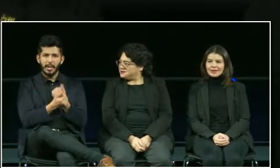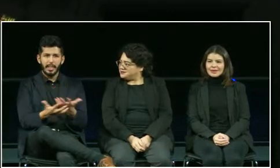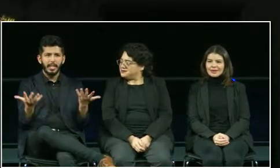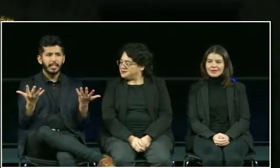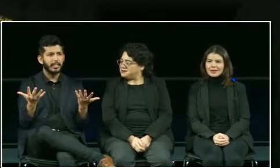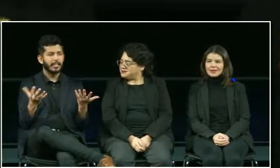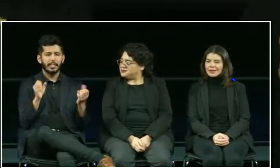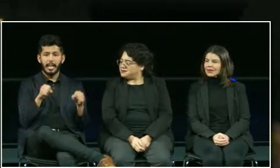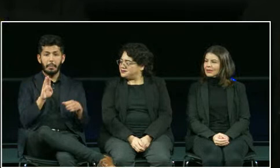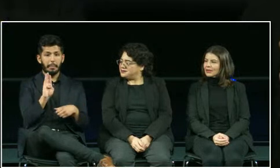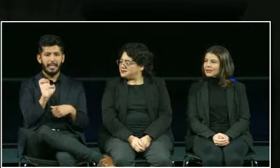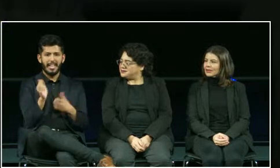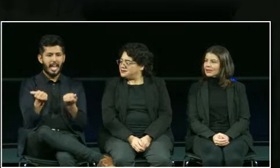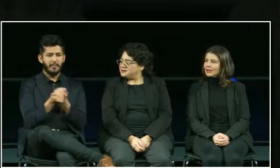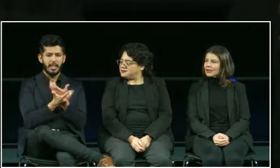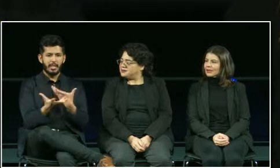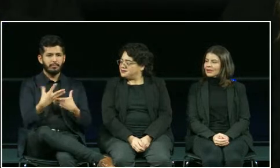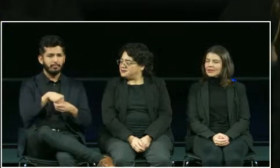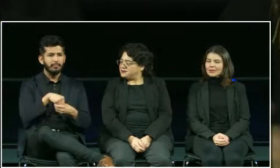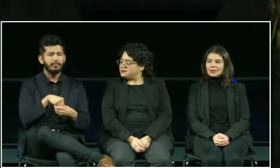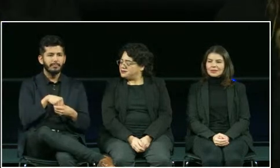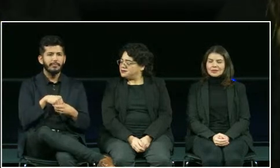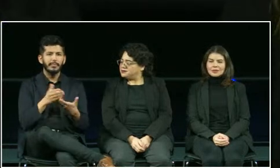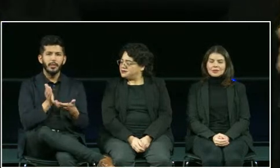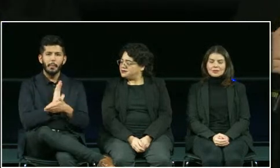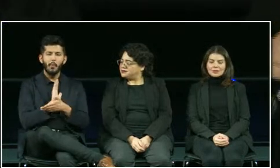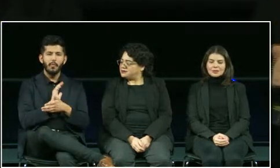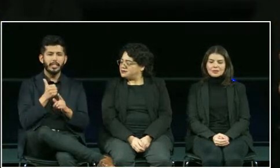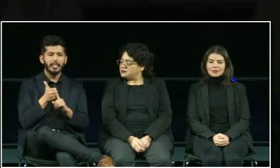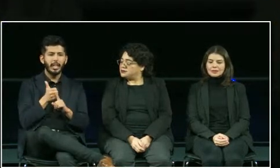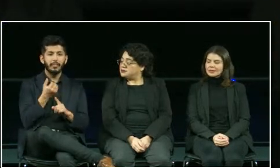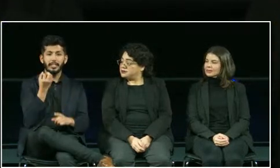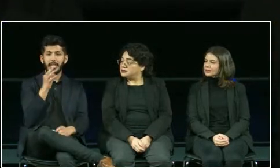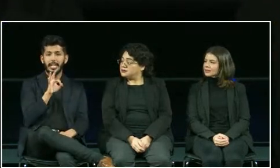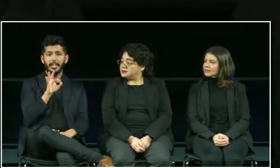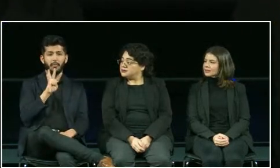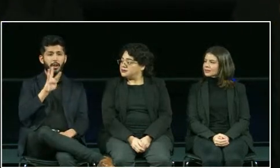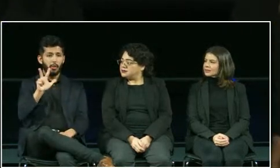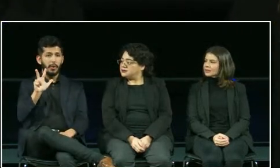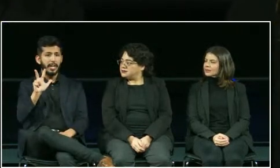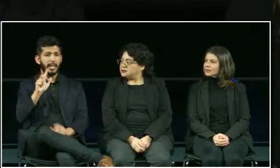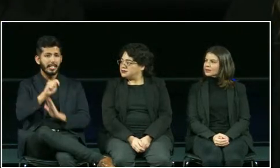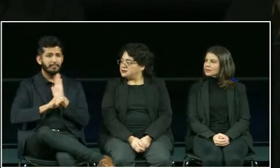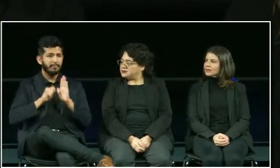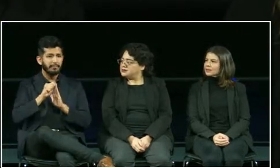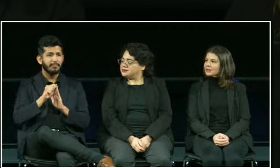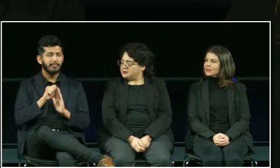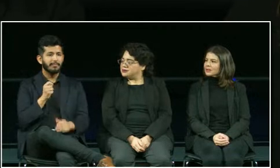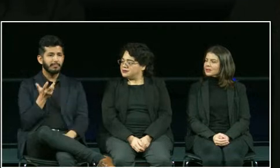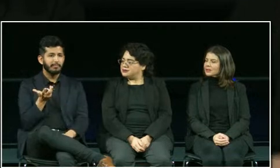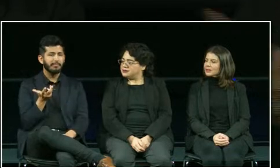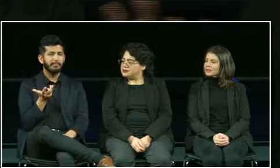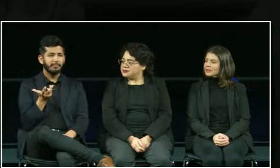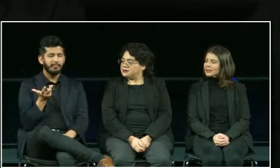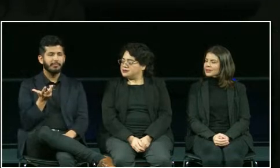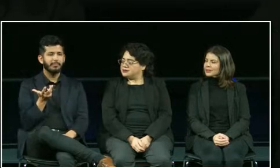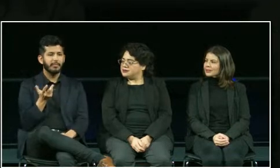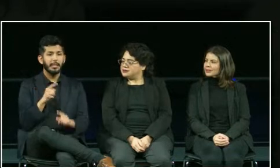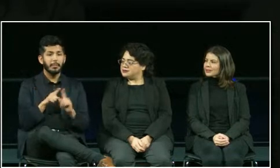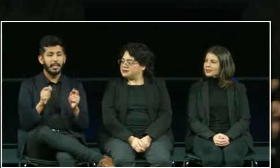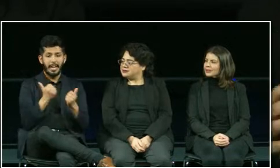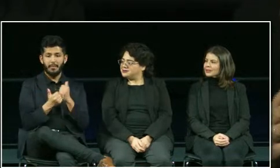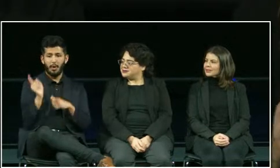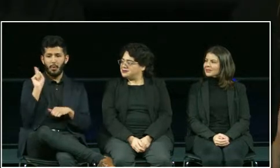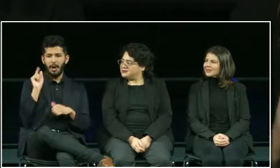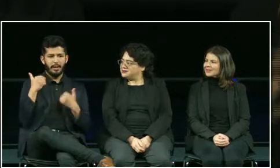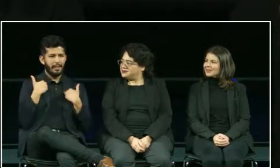be everything also today. The movie is 1943, mm-hmm. but everywhere there is a